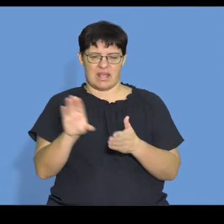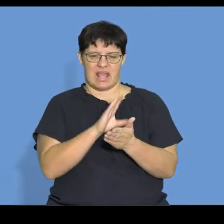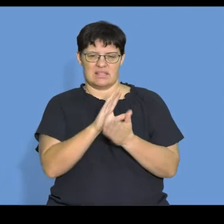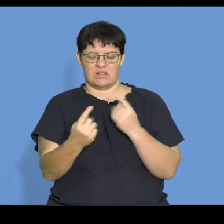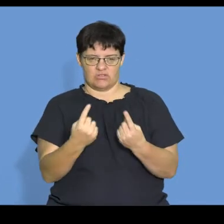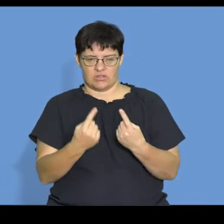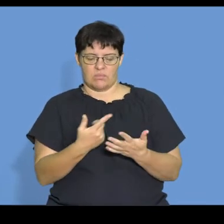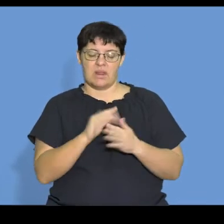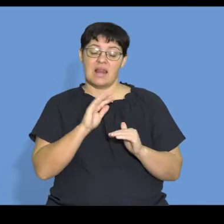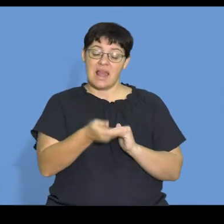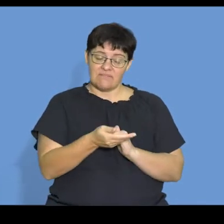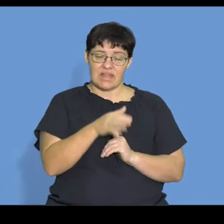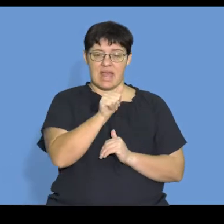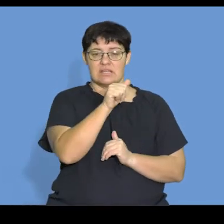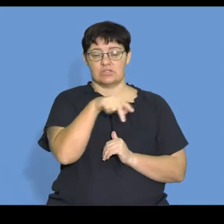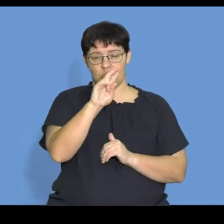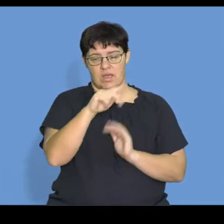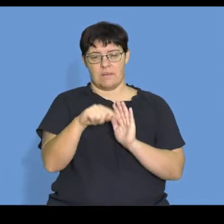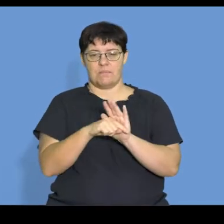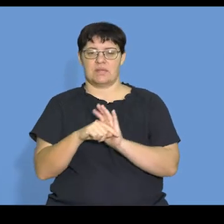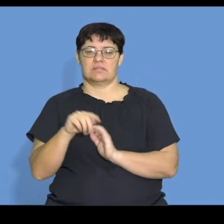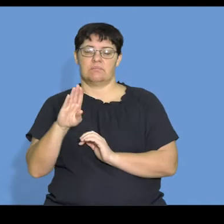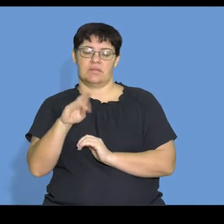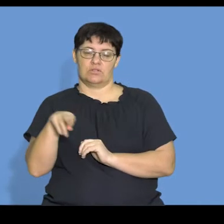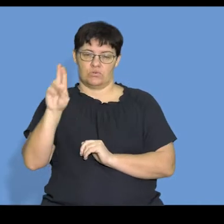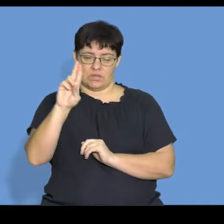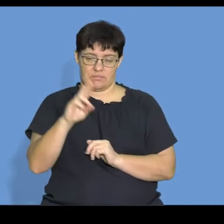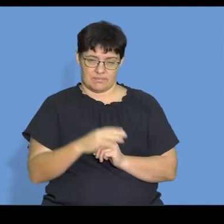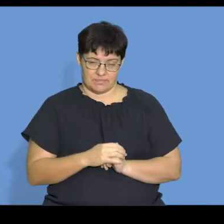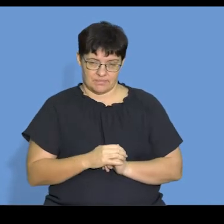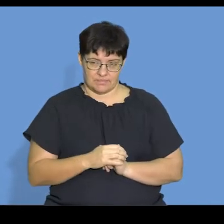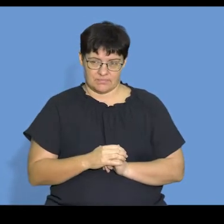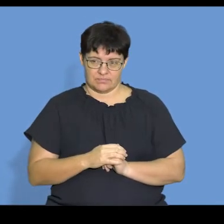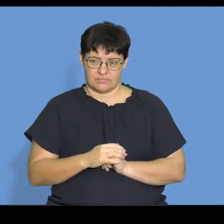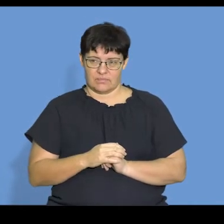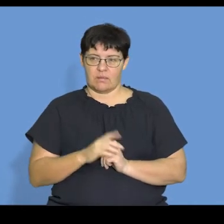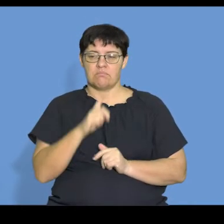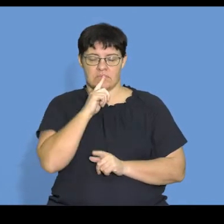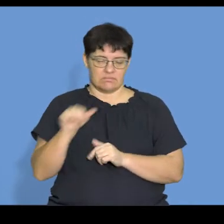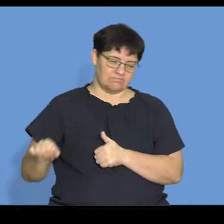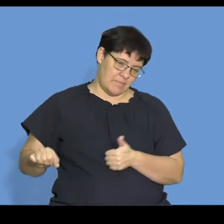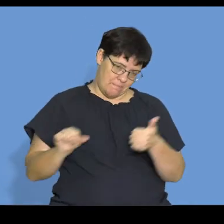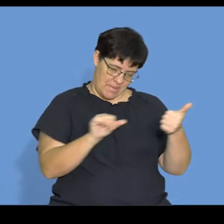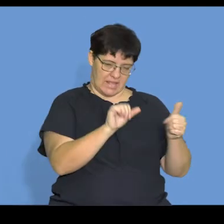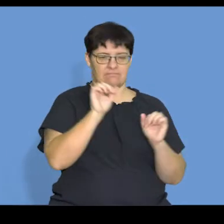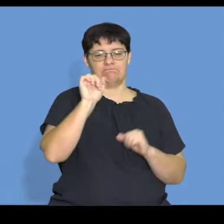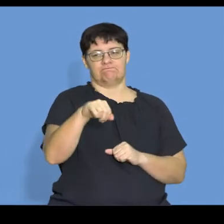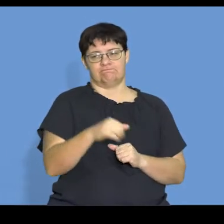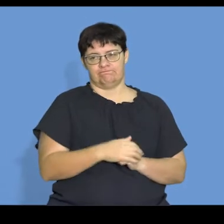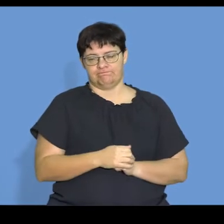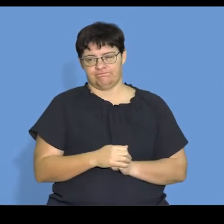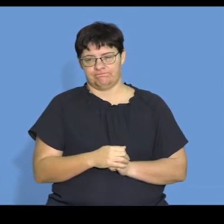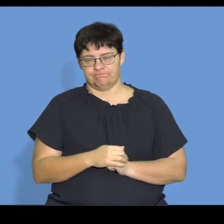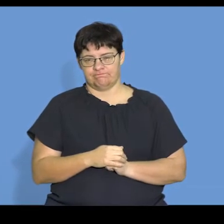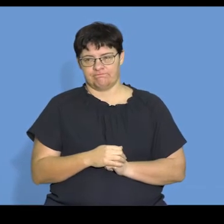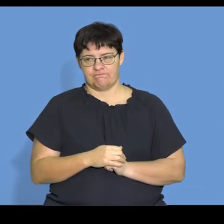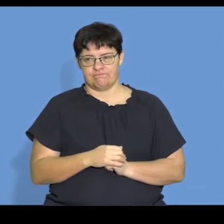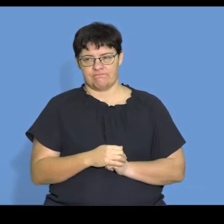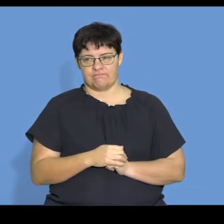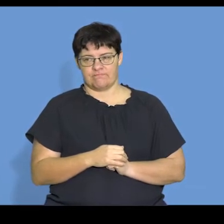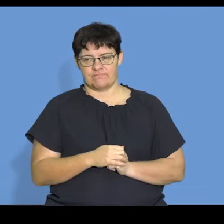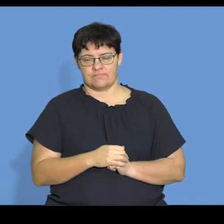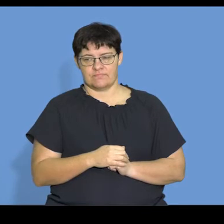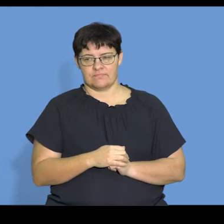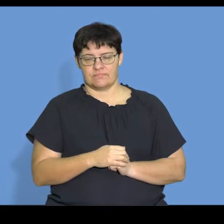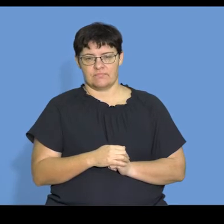with a squared minus b squared. Right? So it does take me back to that particular question that I had. Let's